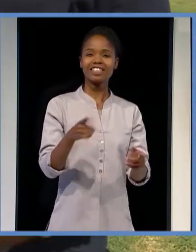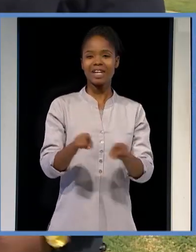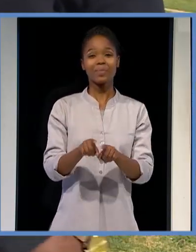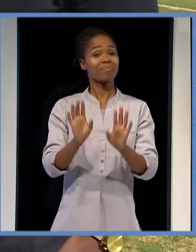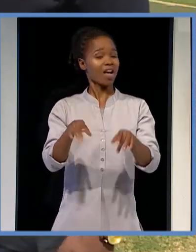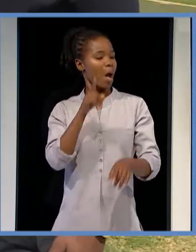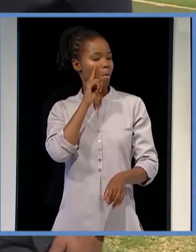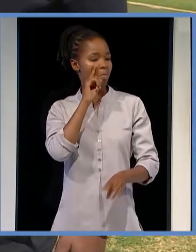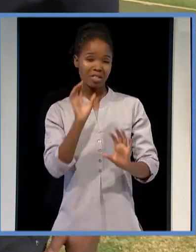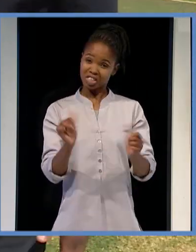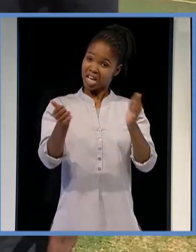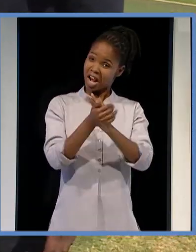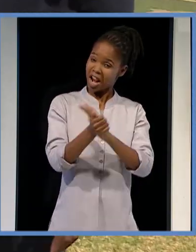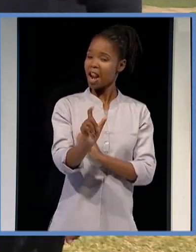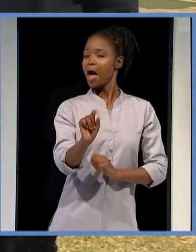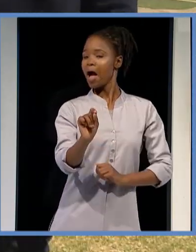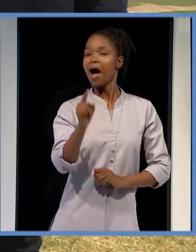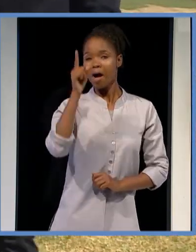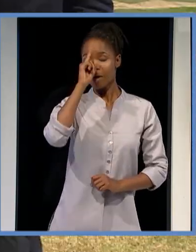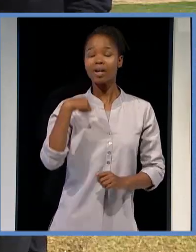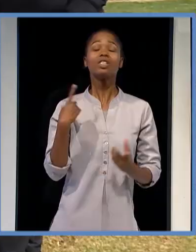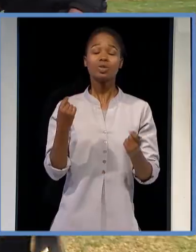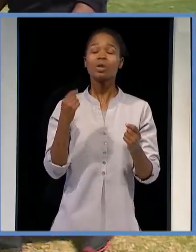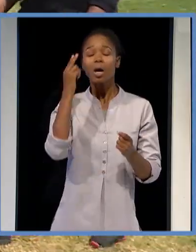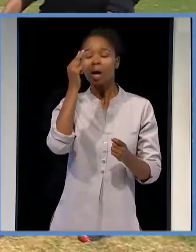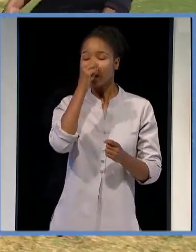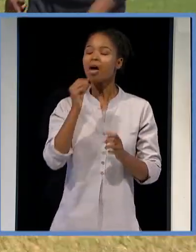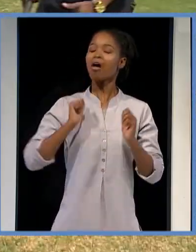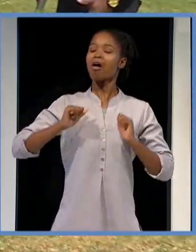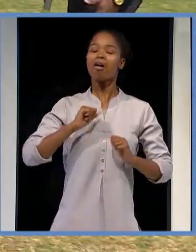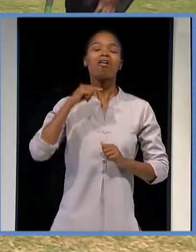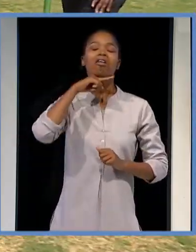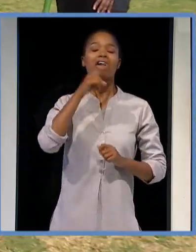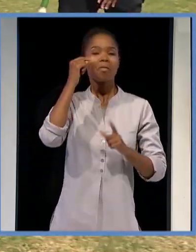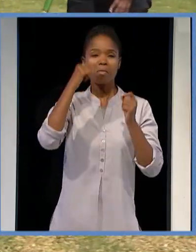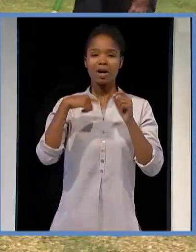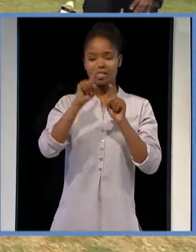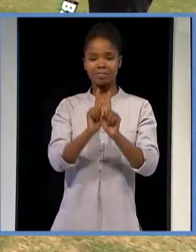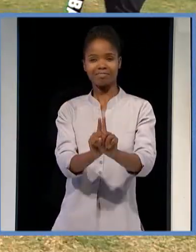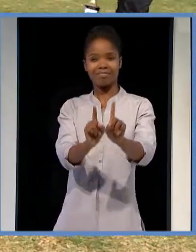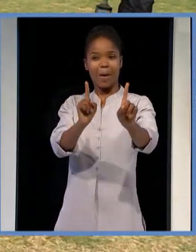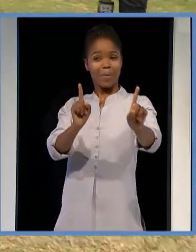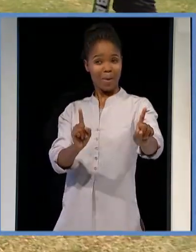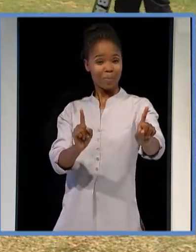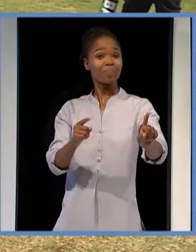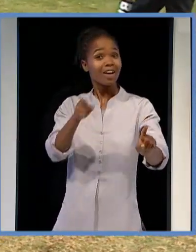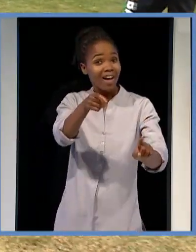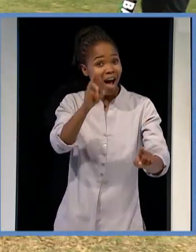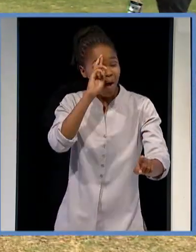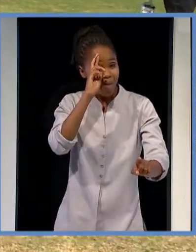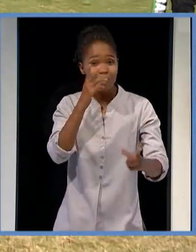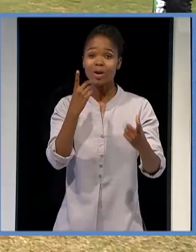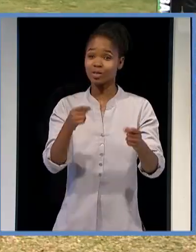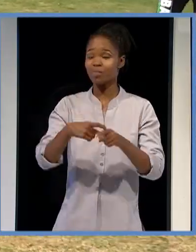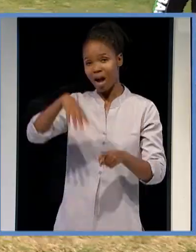and then you will. I'm gonna close my eyes, as you can see, guys. I've closed my eyes. 10 yards, good tips. Just remember, Guguti la.